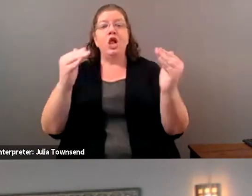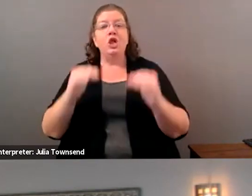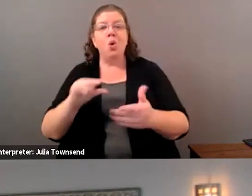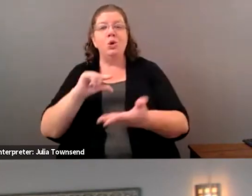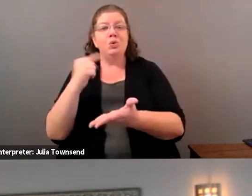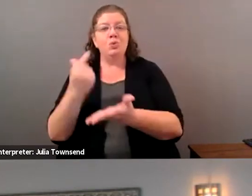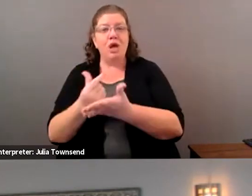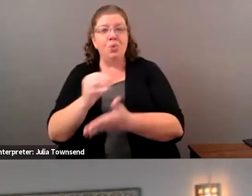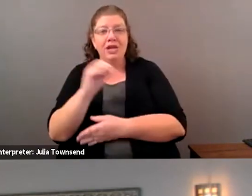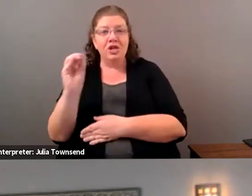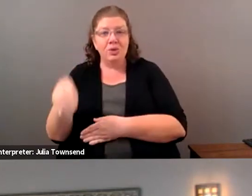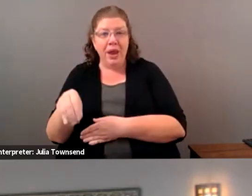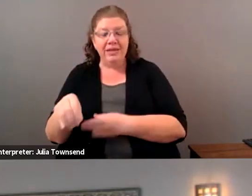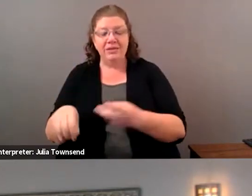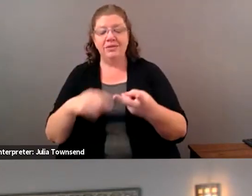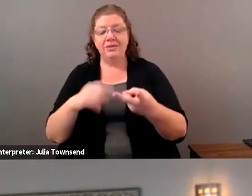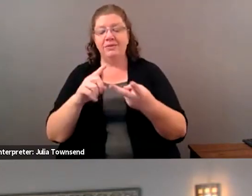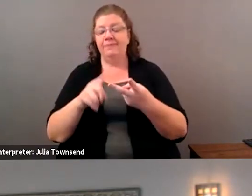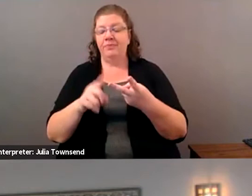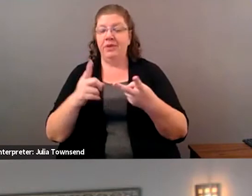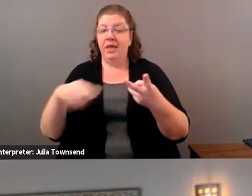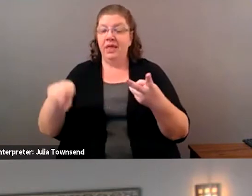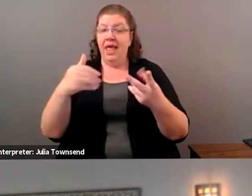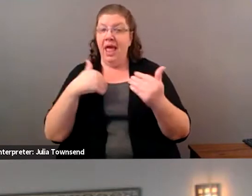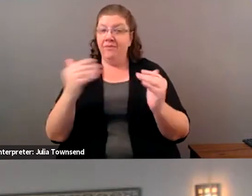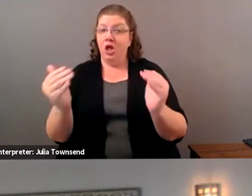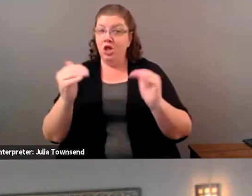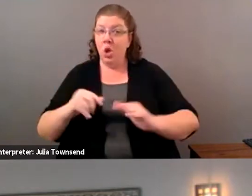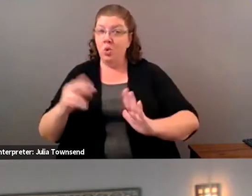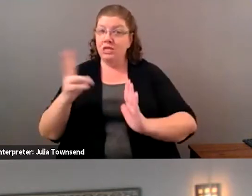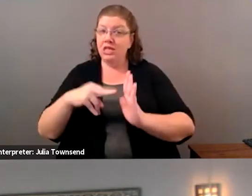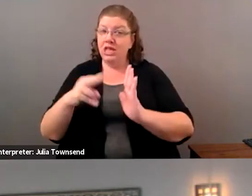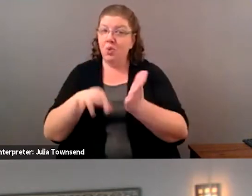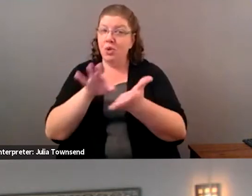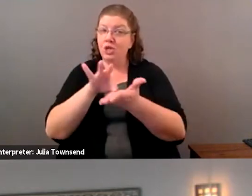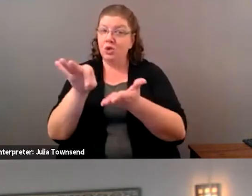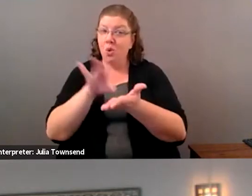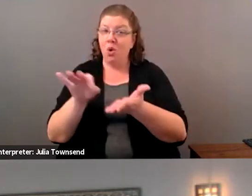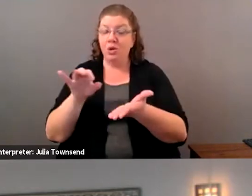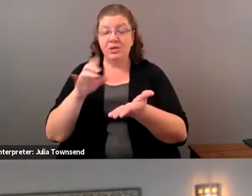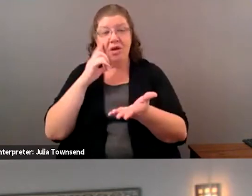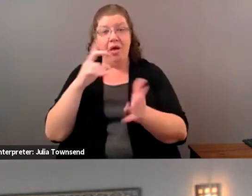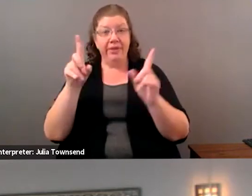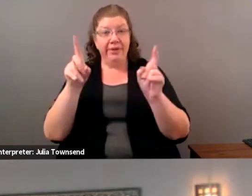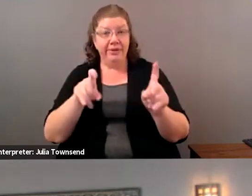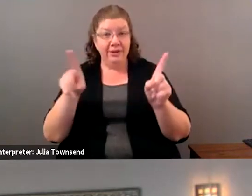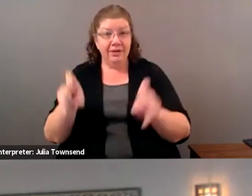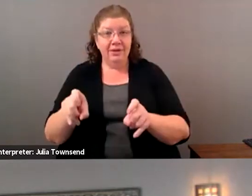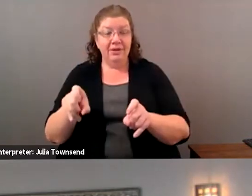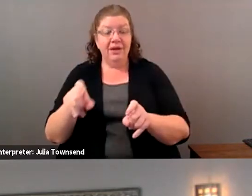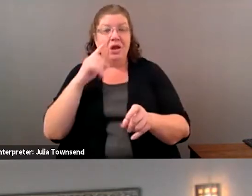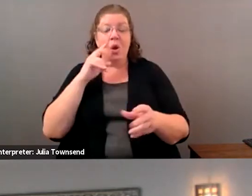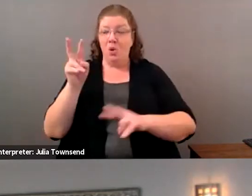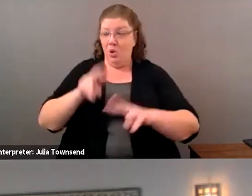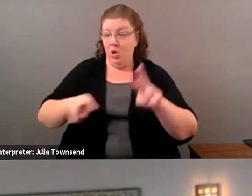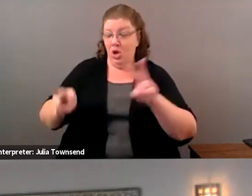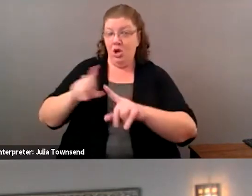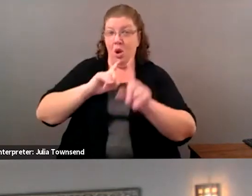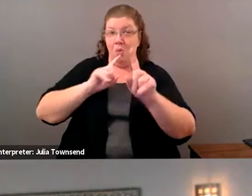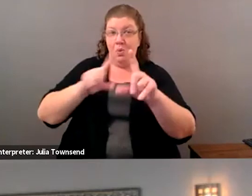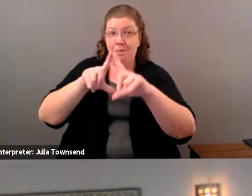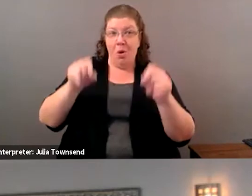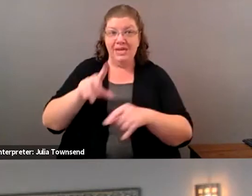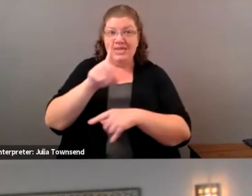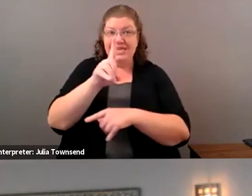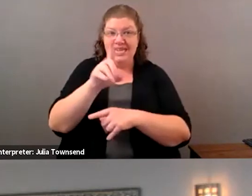rates. They have the lowest literacy scores on the CAP scores. And I know you're just looking at report cards and Ds and Fs, but the